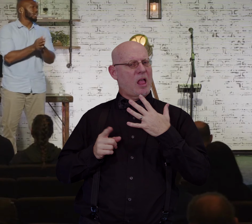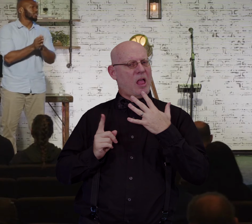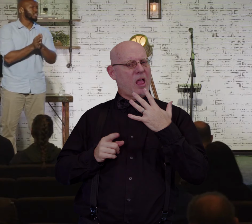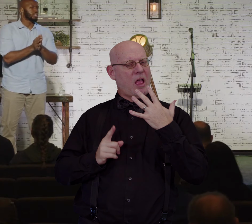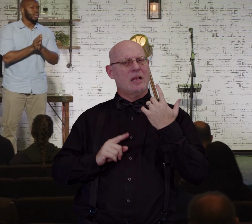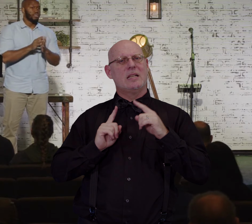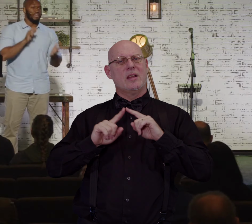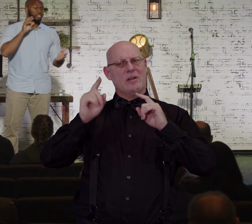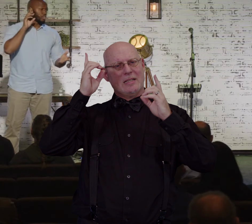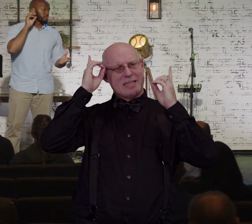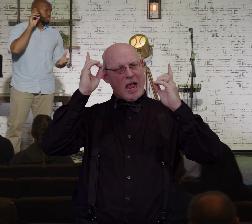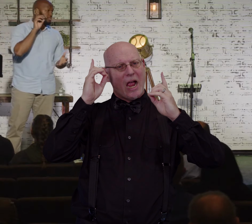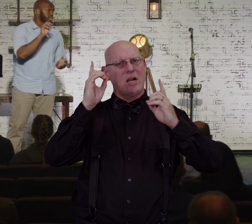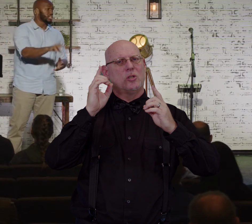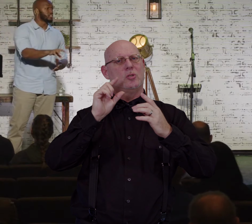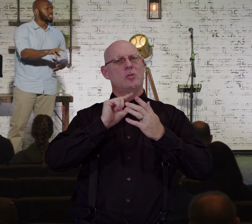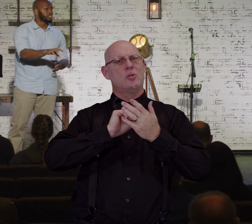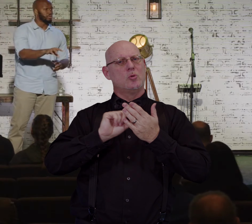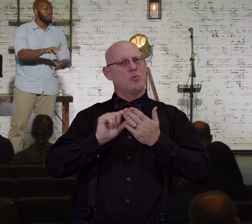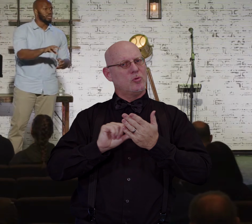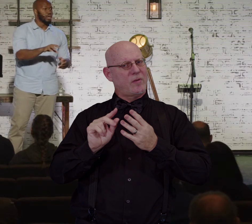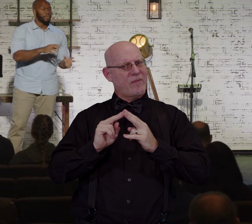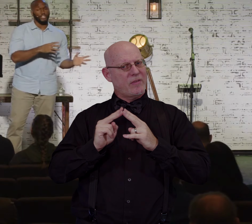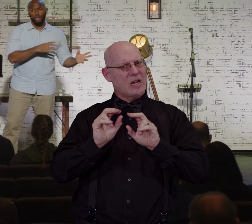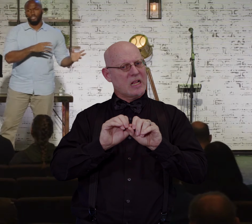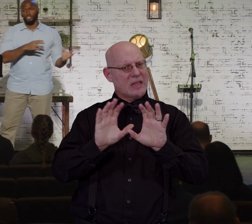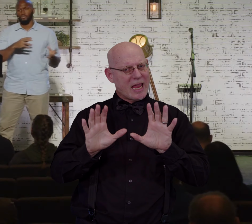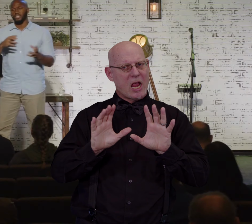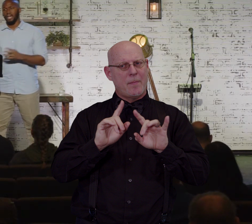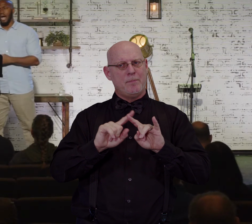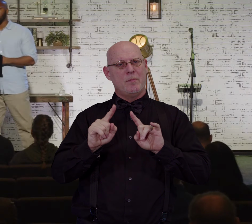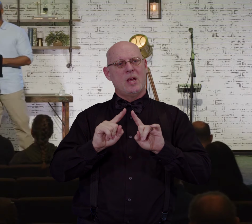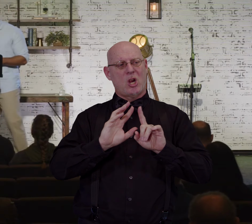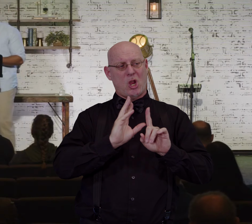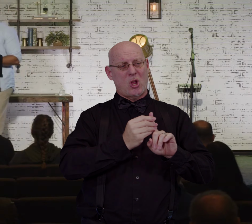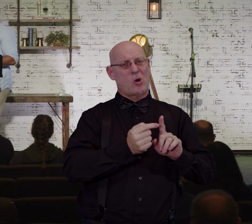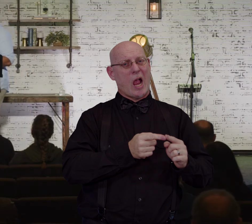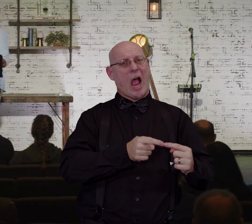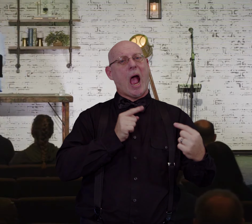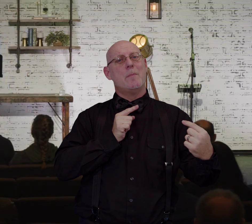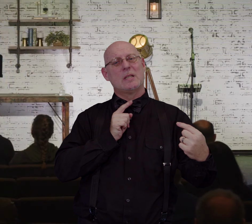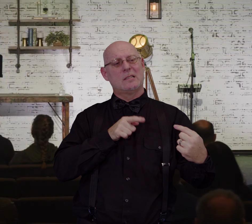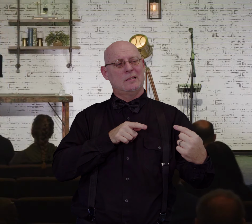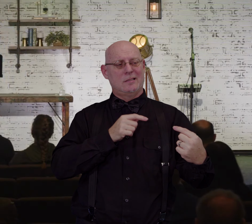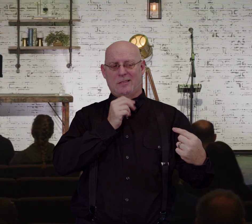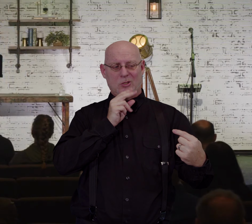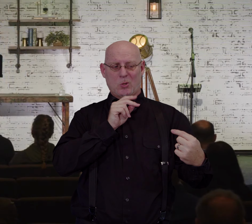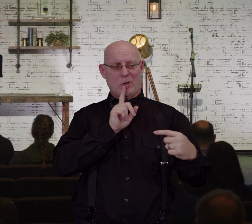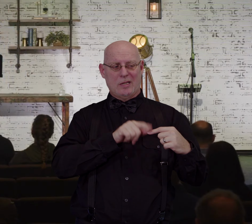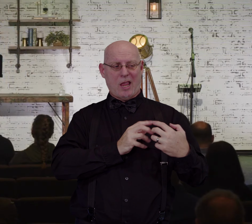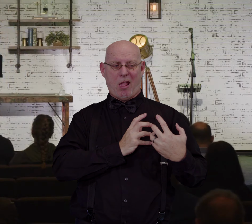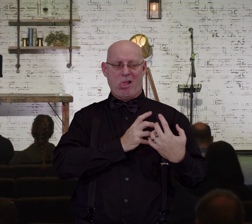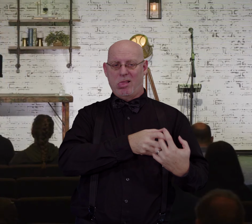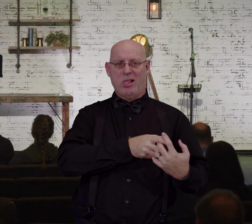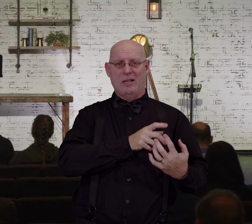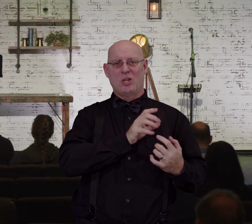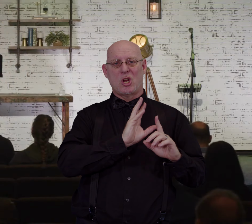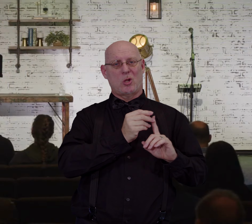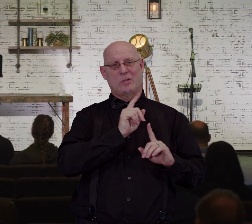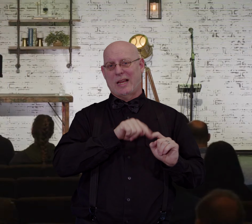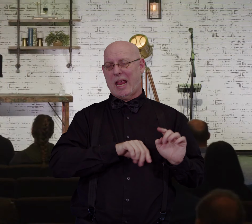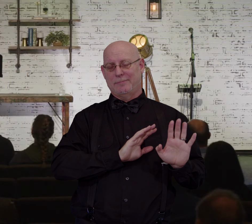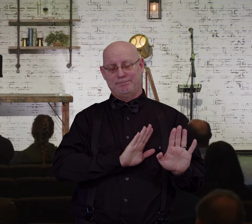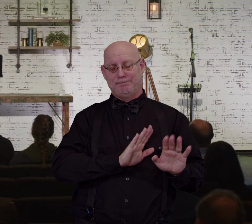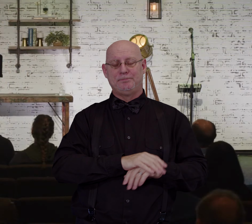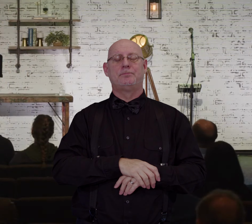different doctrines that the scriptures speak clearly to, but the culture speaks opposite. And so we say, no, we can't bend to the culture. And